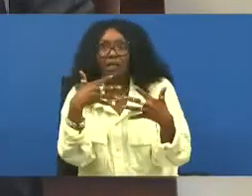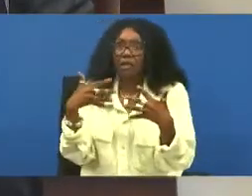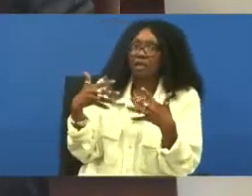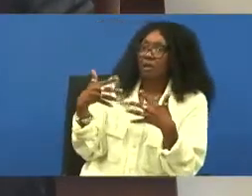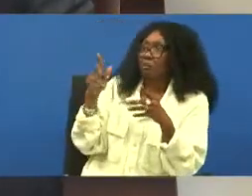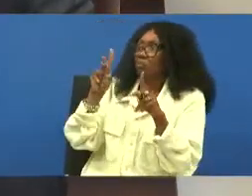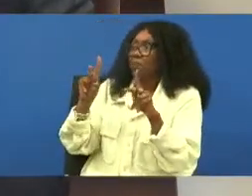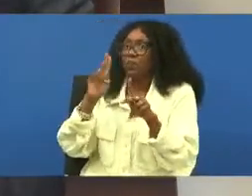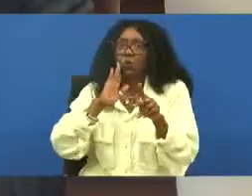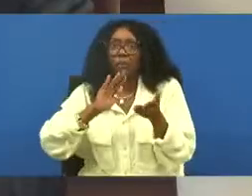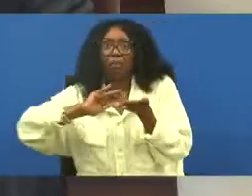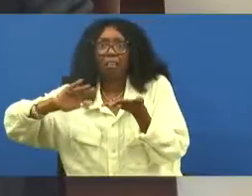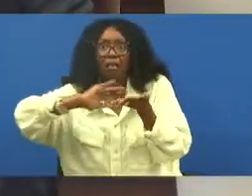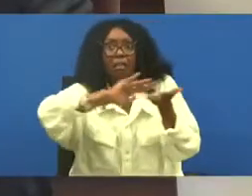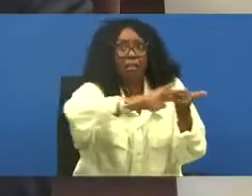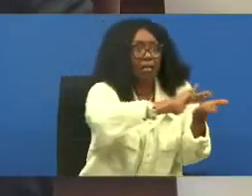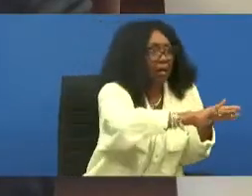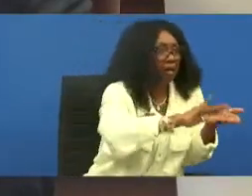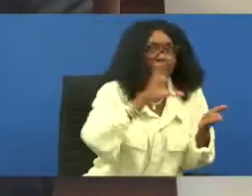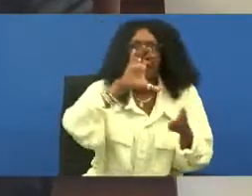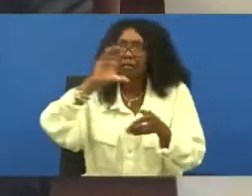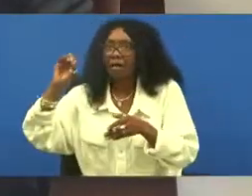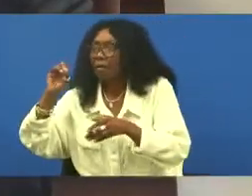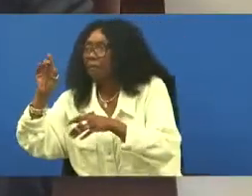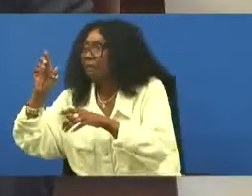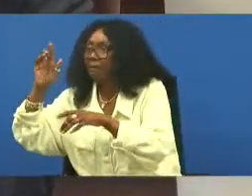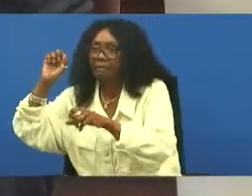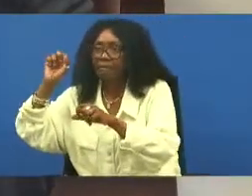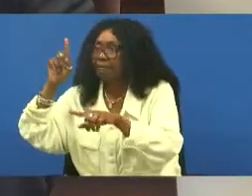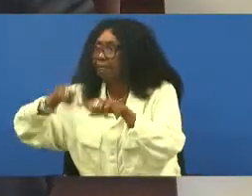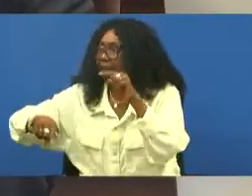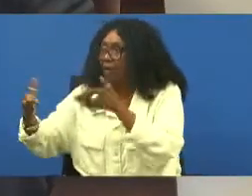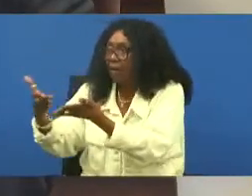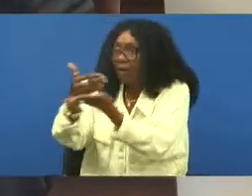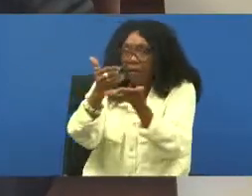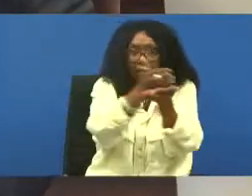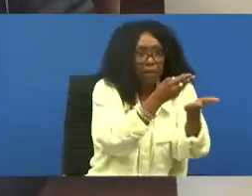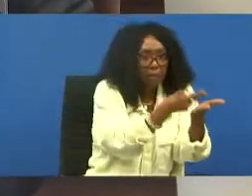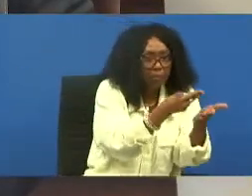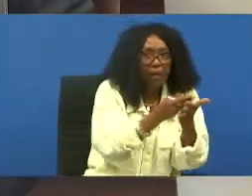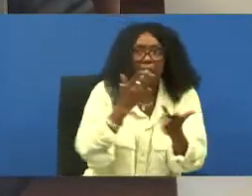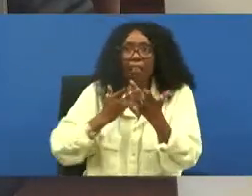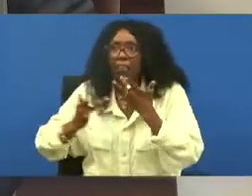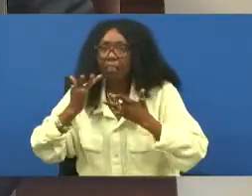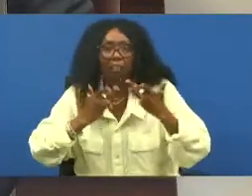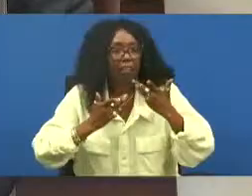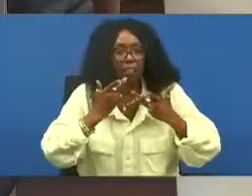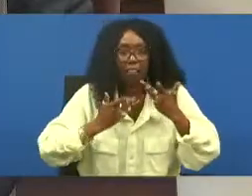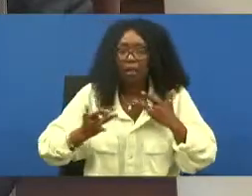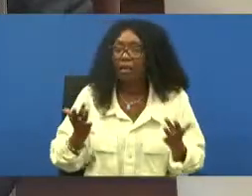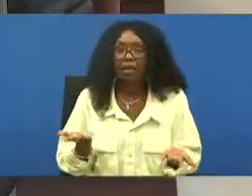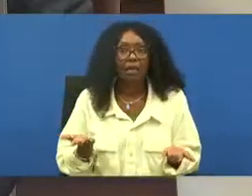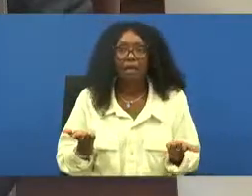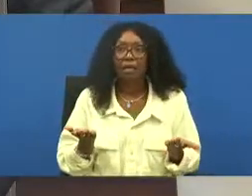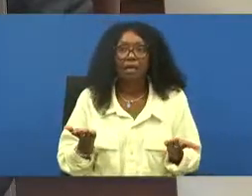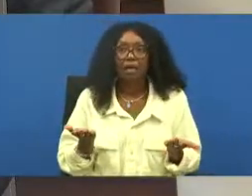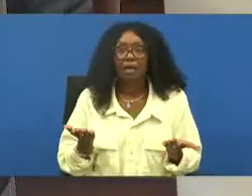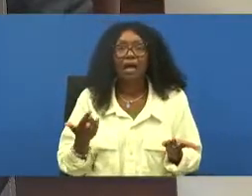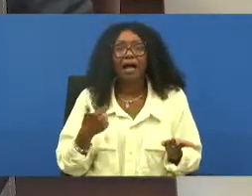laid off, vendors aren't going to be able to do anything, and so on and so forth. So, you know,